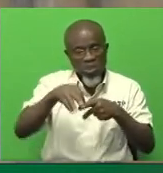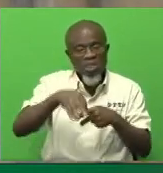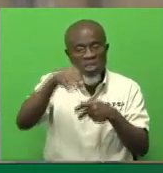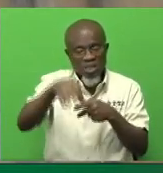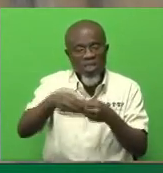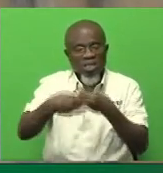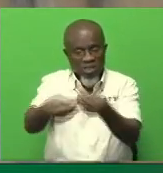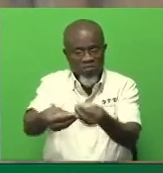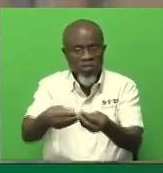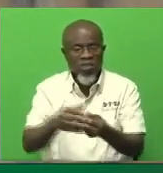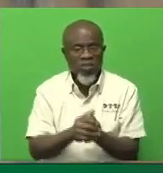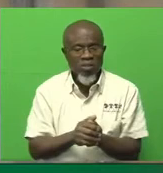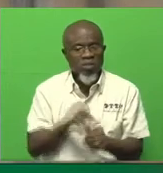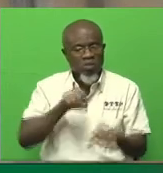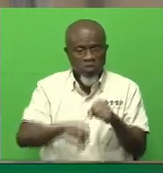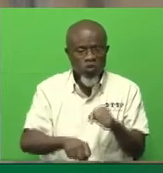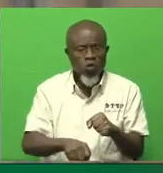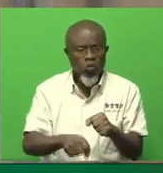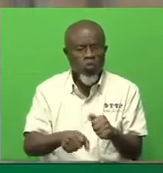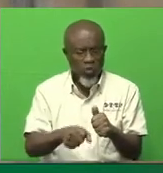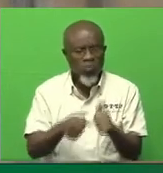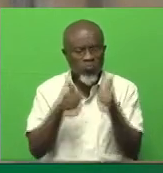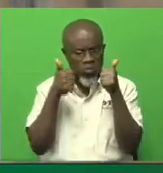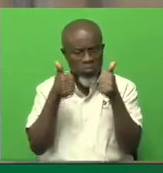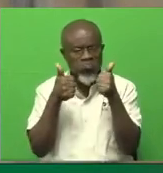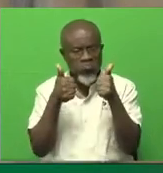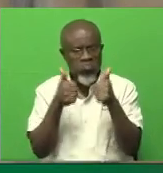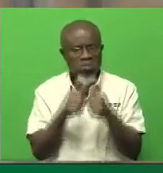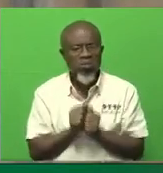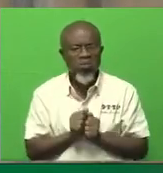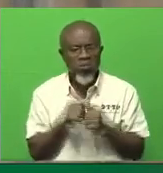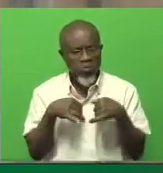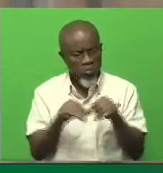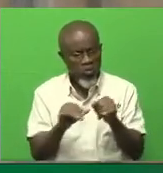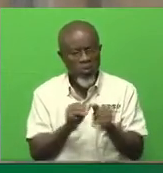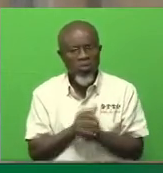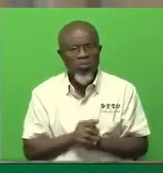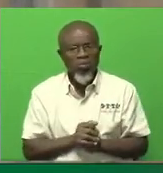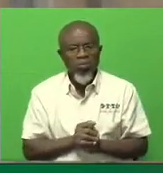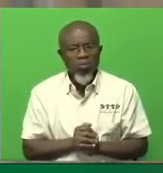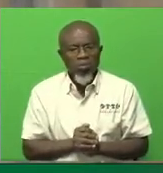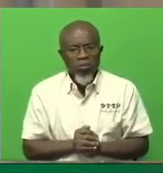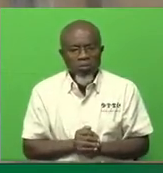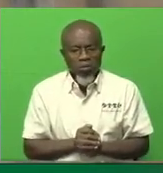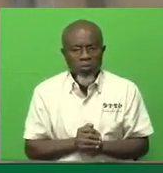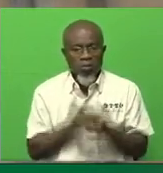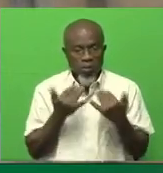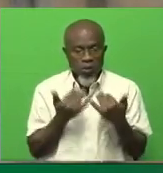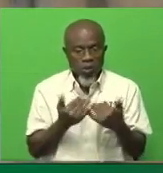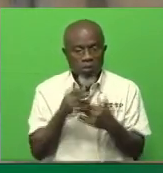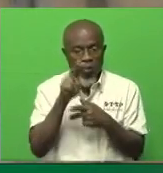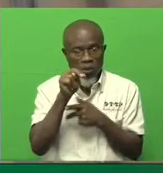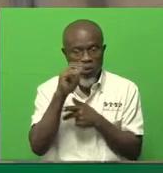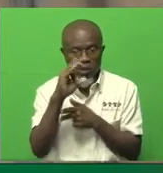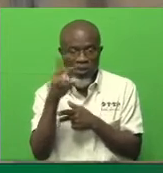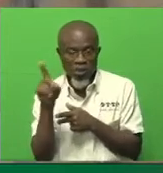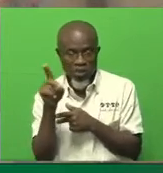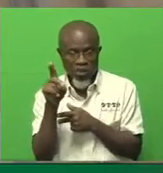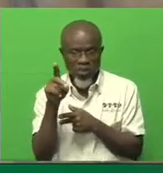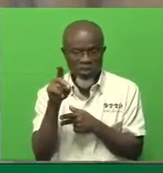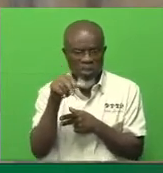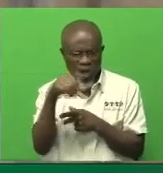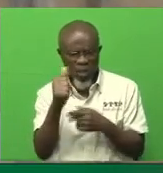I now move to the AC of ncds the tackling of ncds as a covet pandemic showed